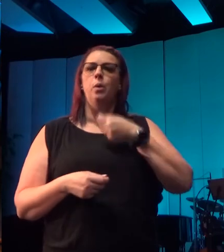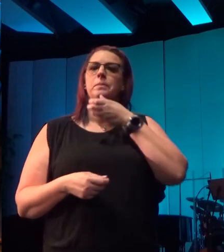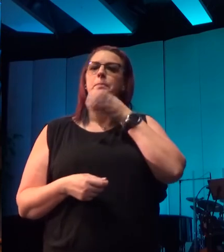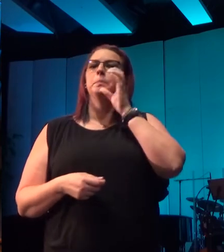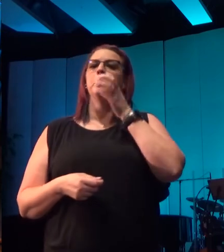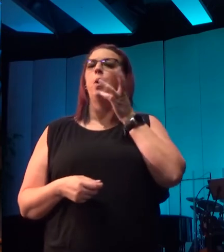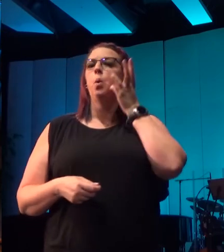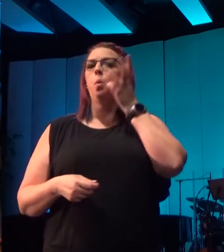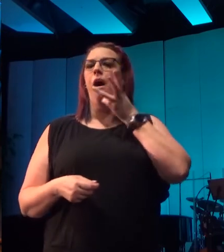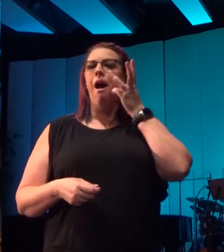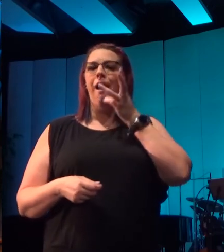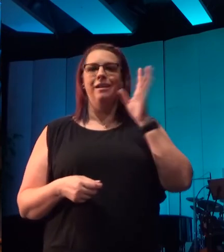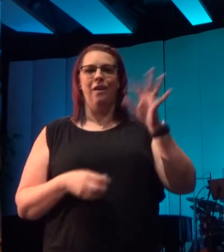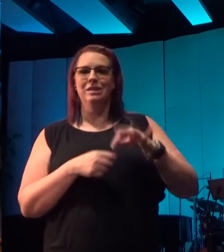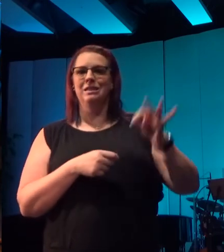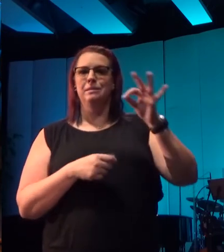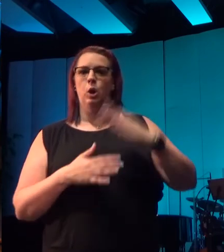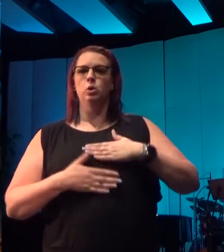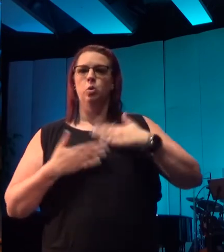of spiritual joy,